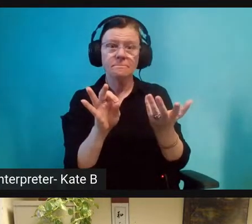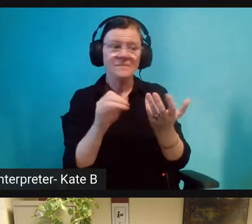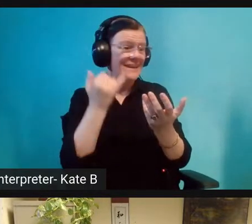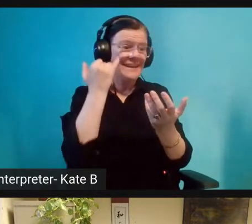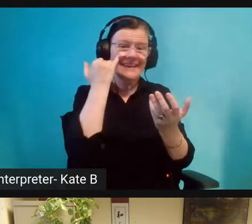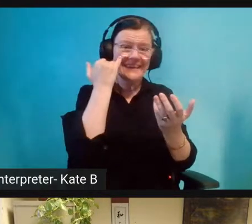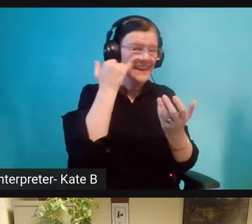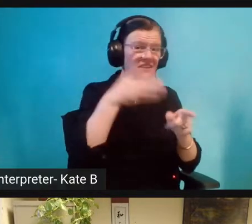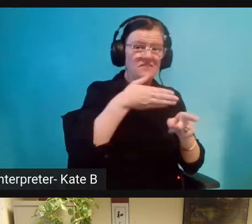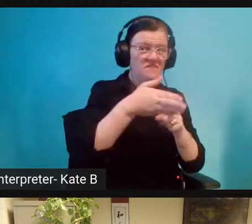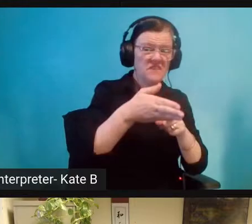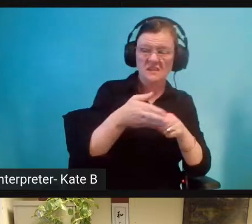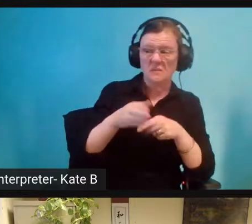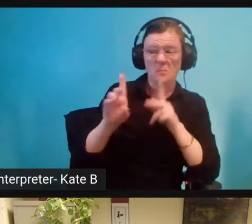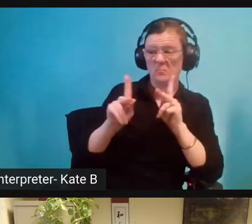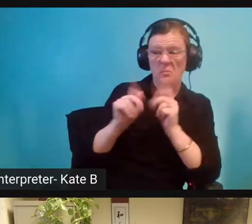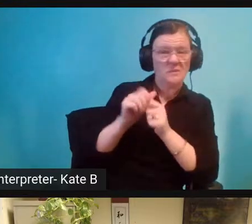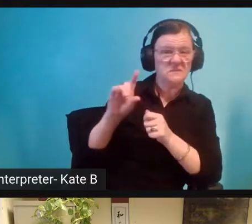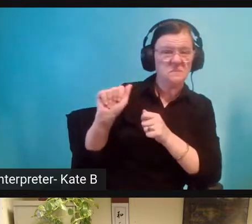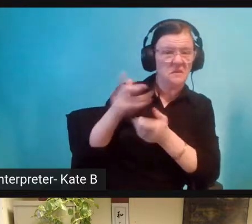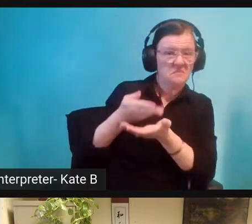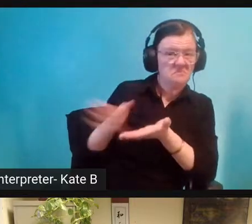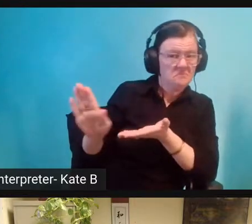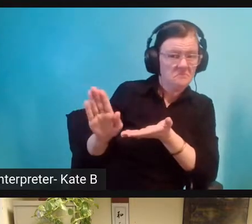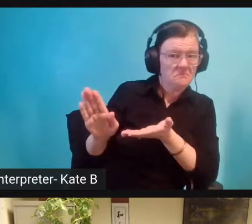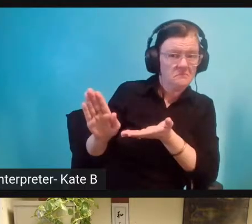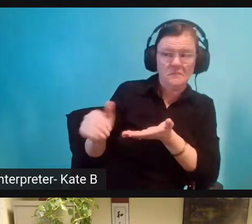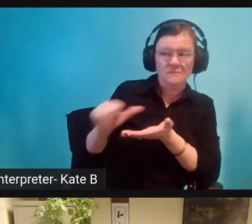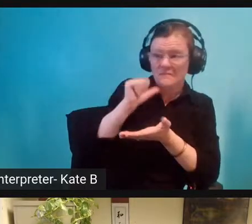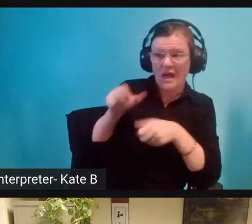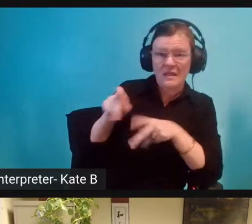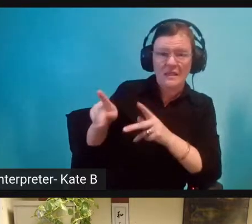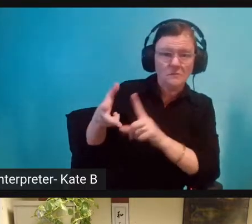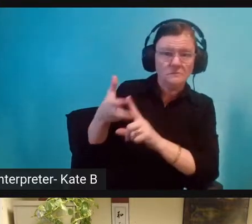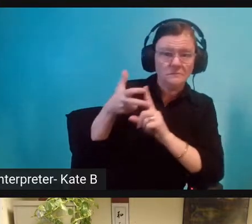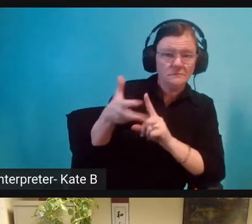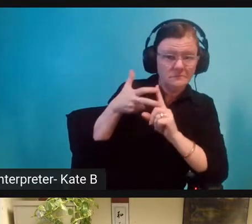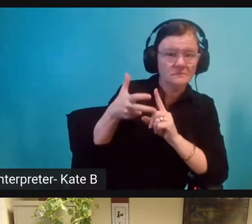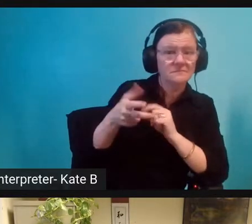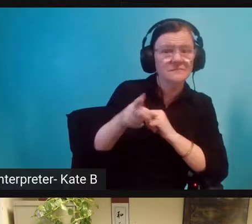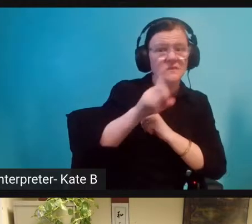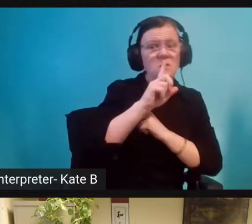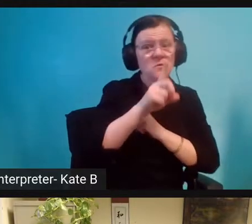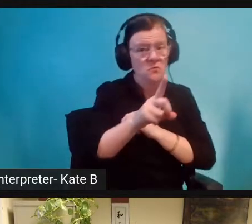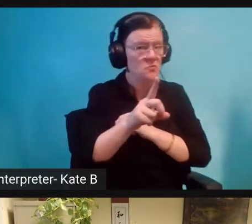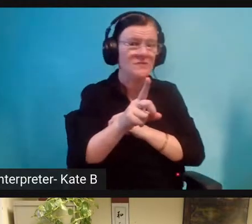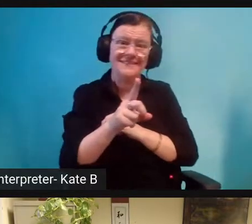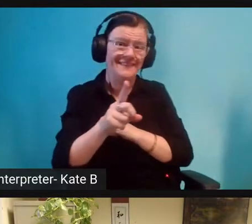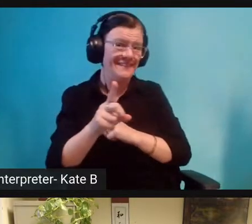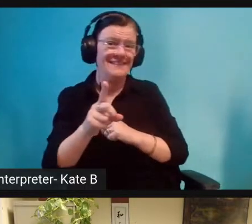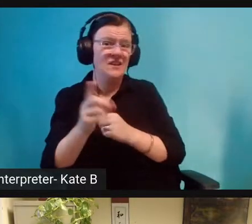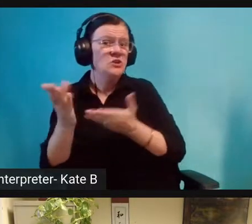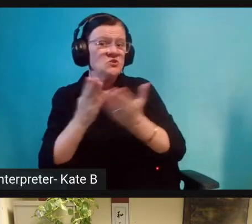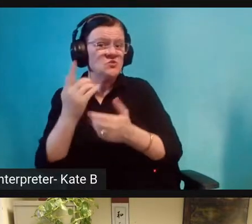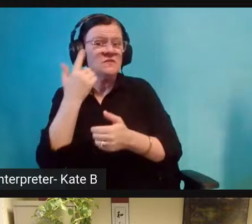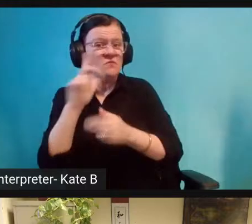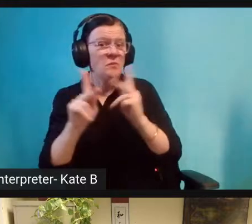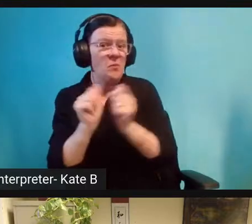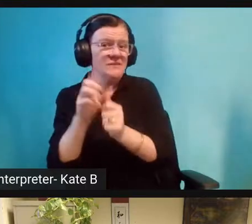disabled people with different disabilities into the professions ultimately provides a poorer quality of service for our